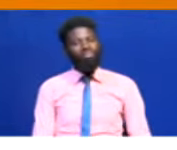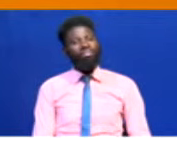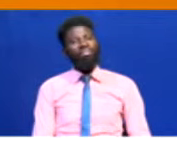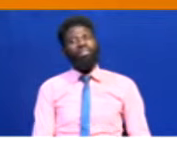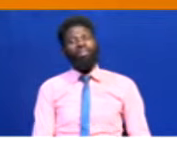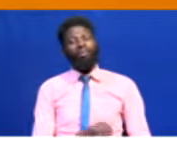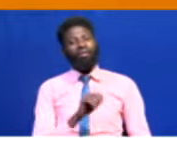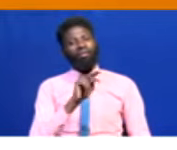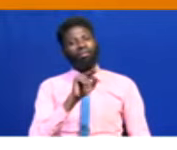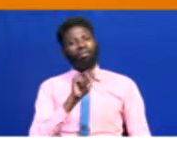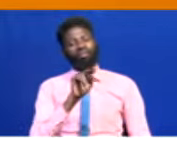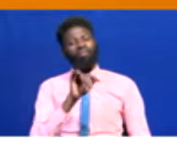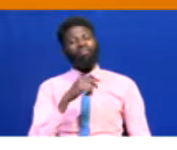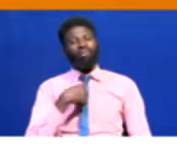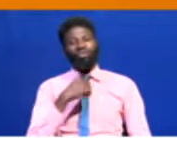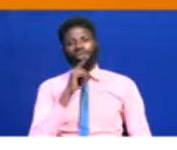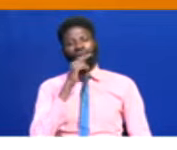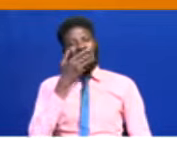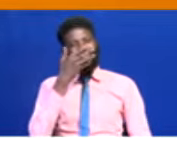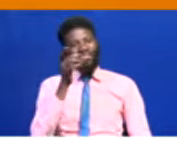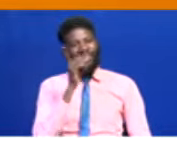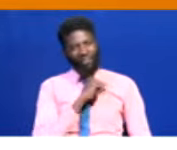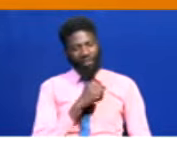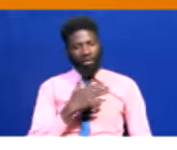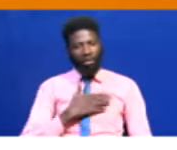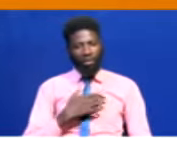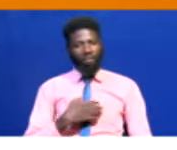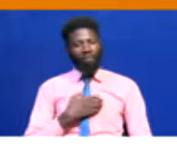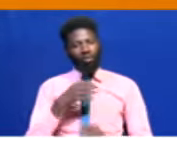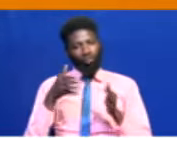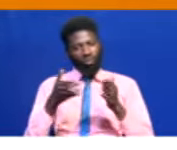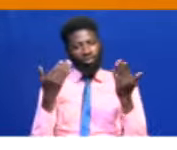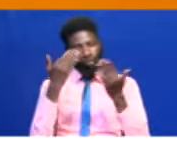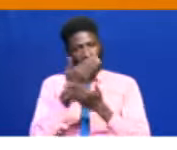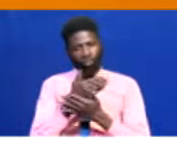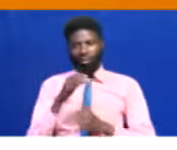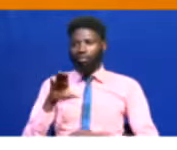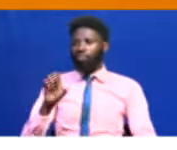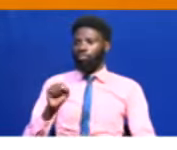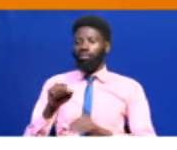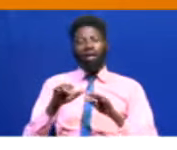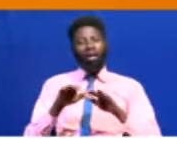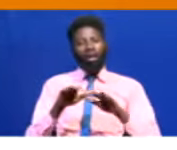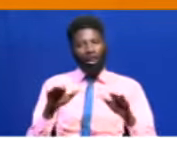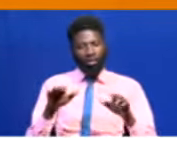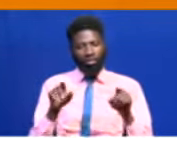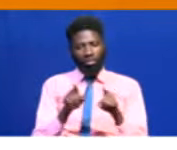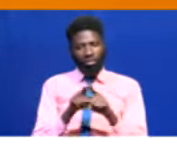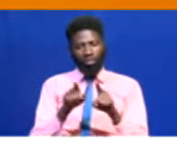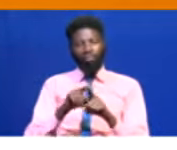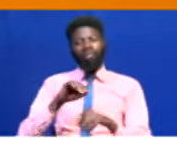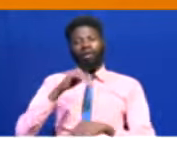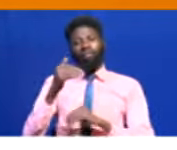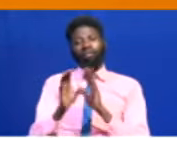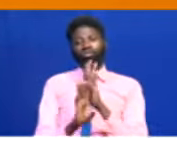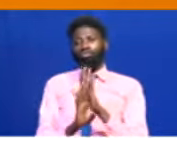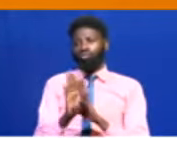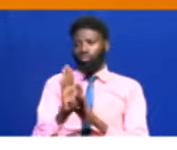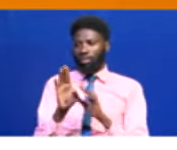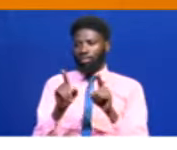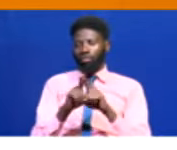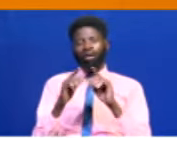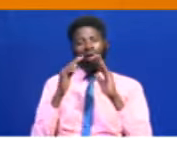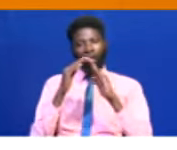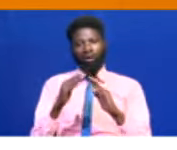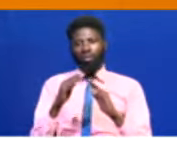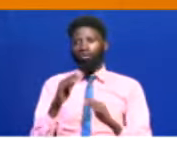you have been answered adequately by our guest tonight. That is Cabinet Secretary, Lands and Urban Development, as well as Housing.